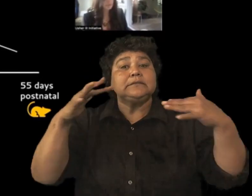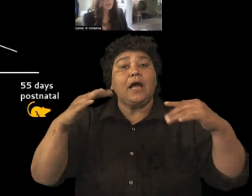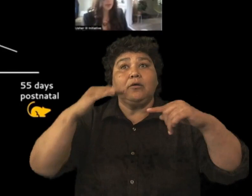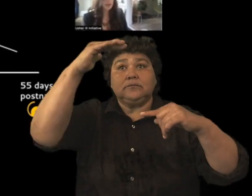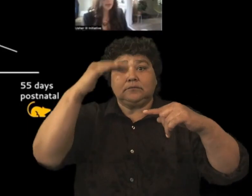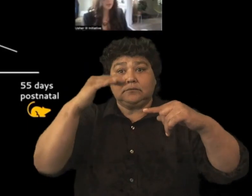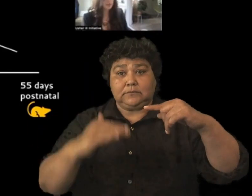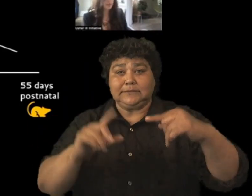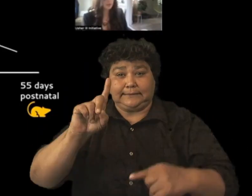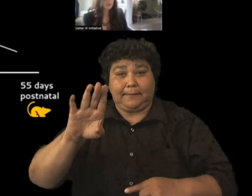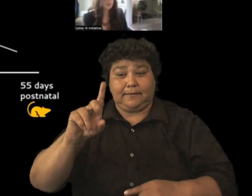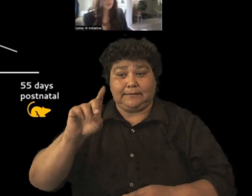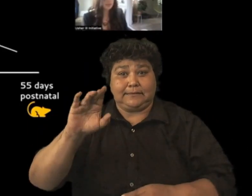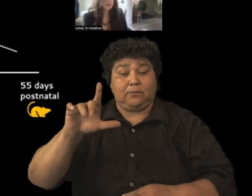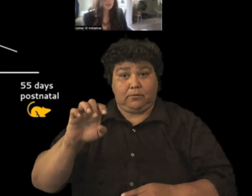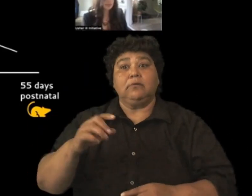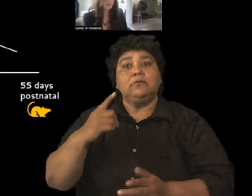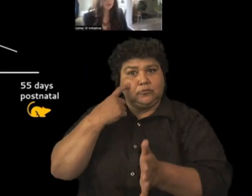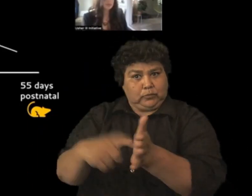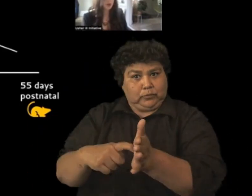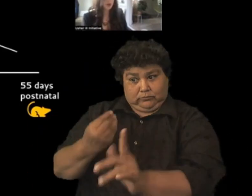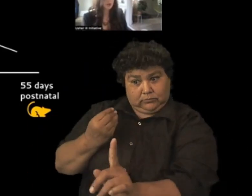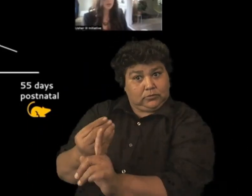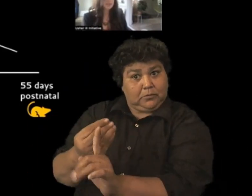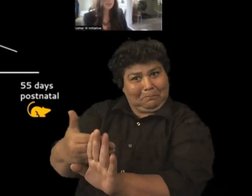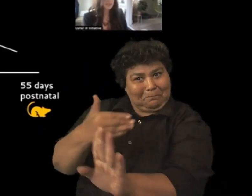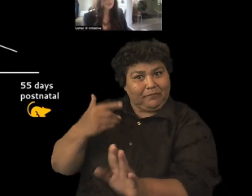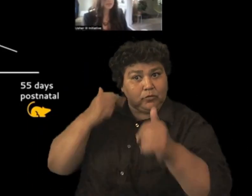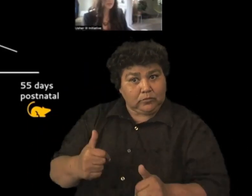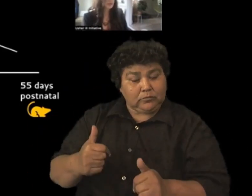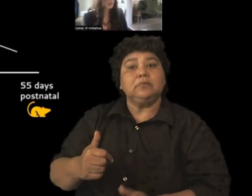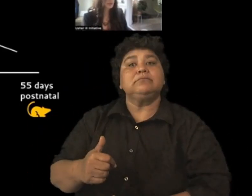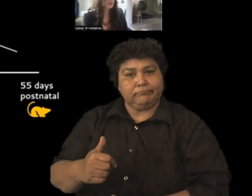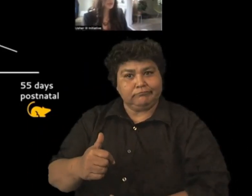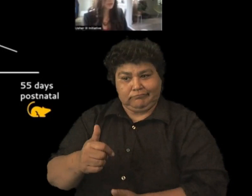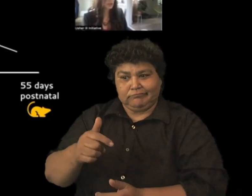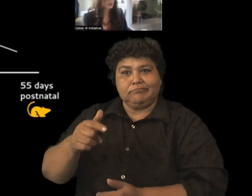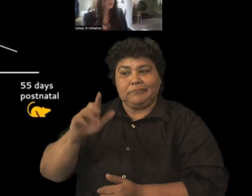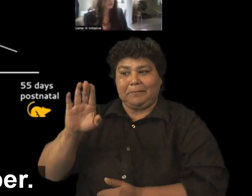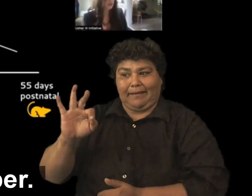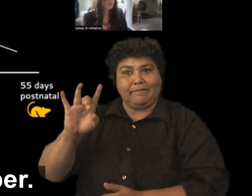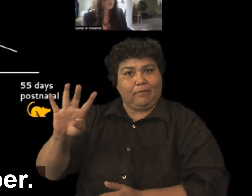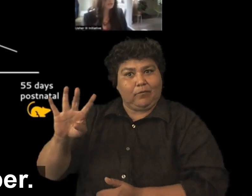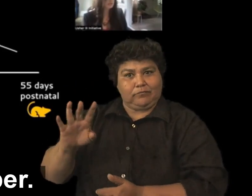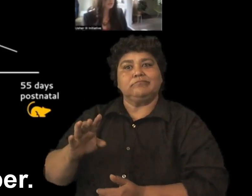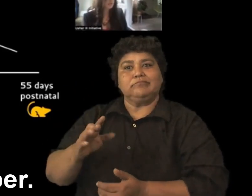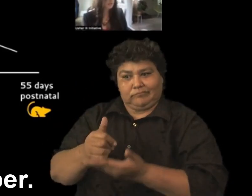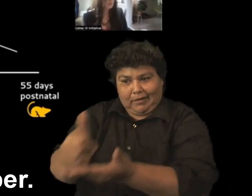early, BF844 significantly increased auditory sensitivity in treated Usher III